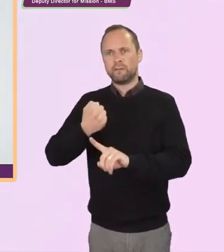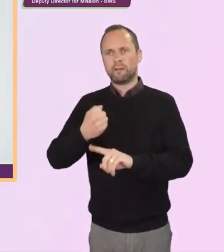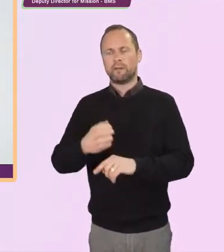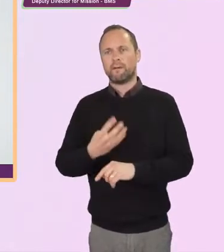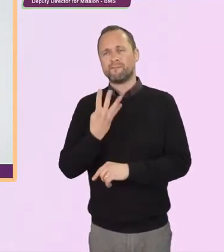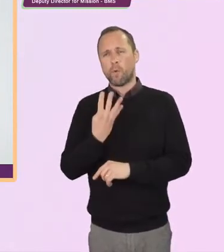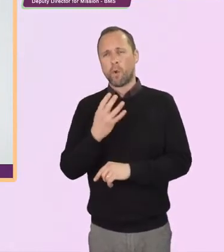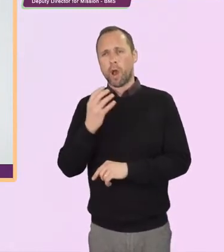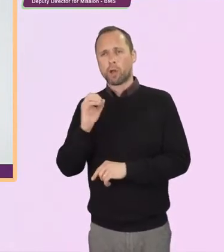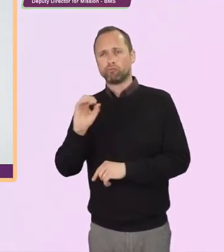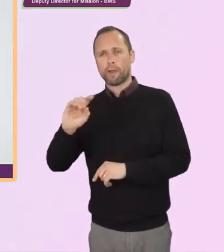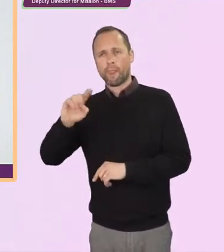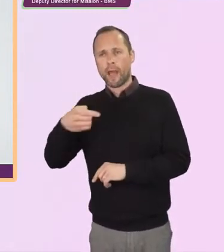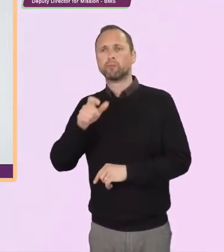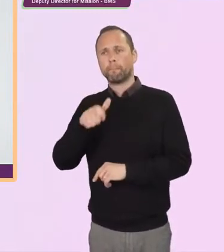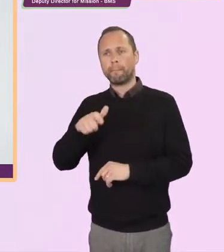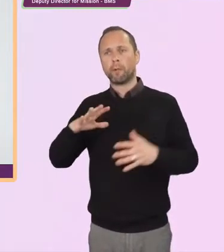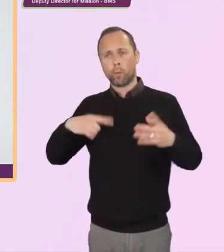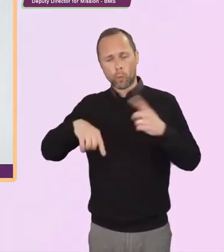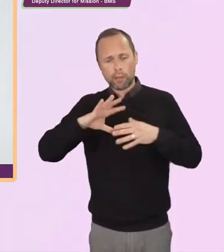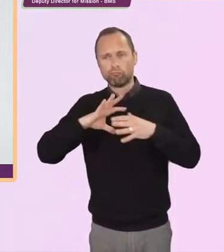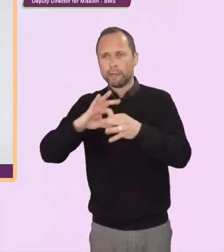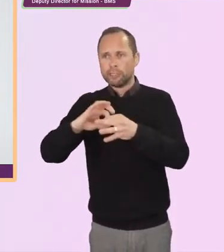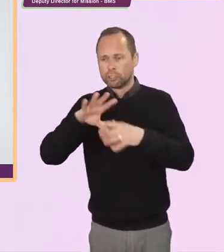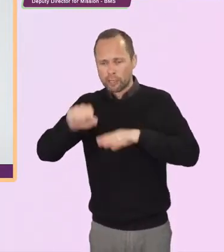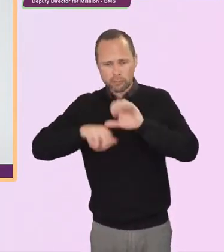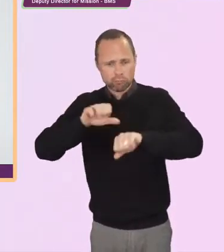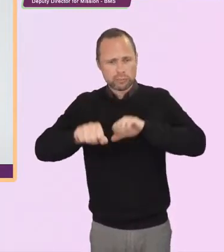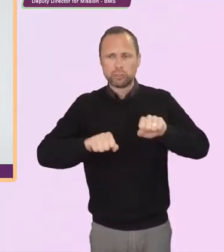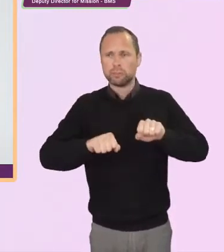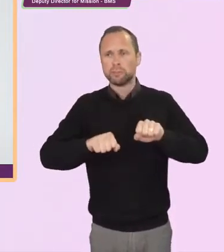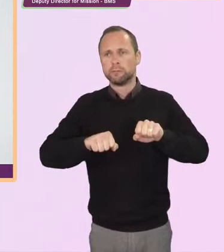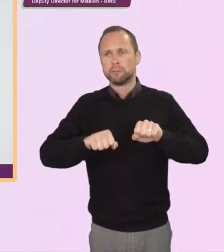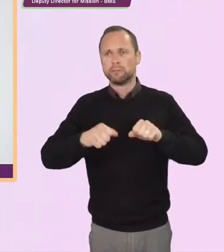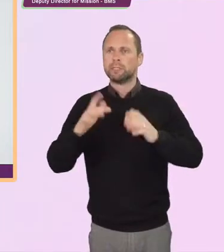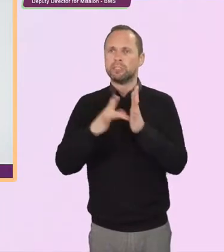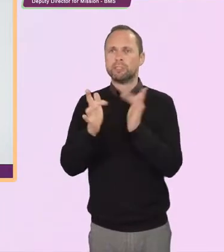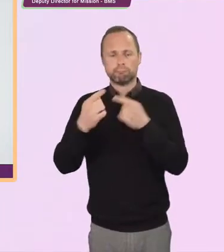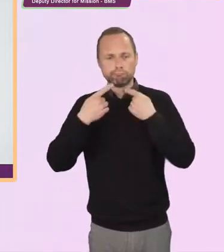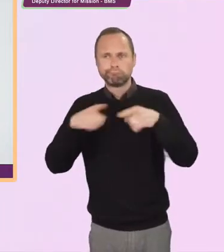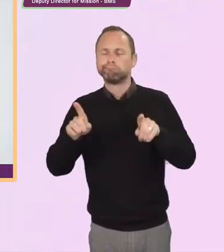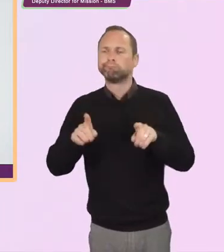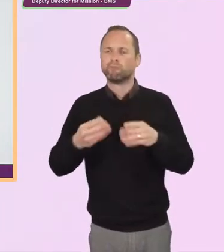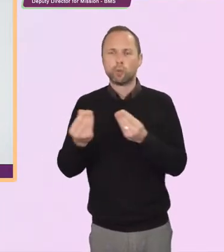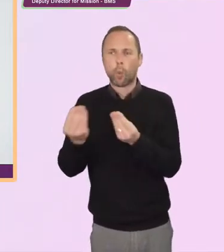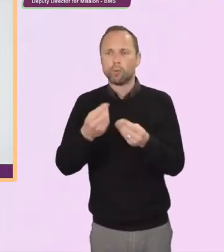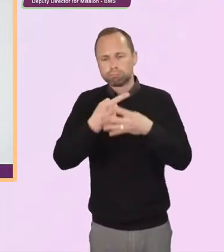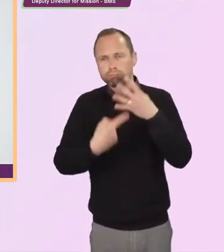reached. And for that, we can only say that it's God at work, and we give thanks.